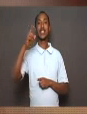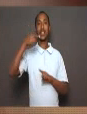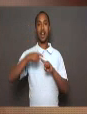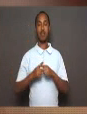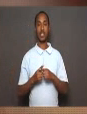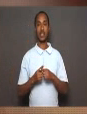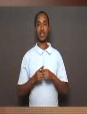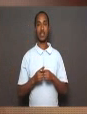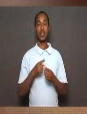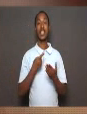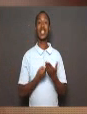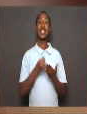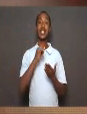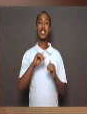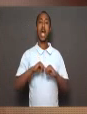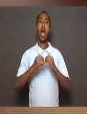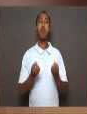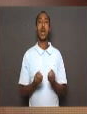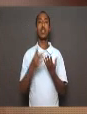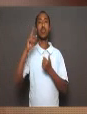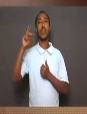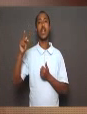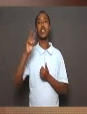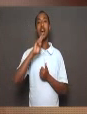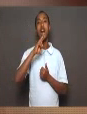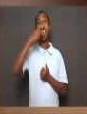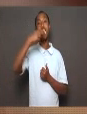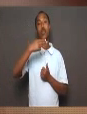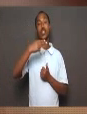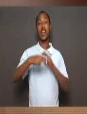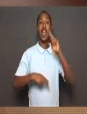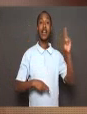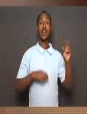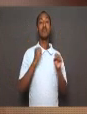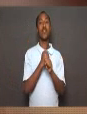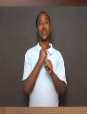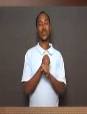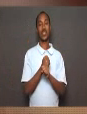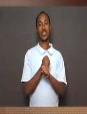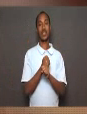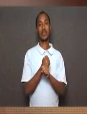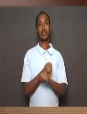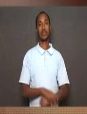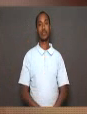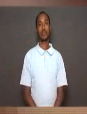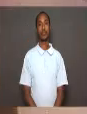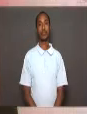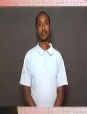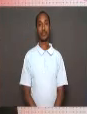56.6 grams. This is how much product our hydrogen reactant produces.